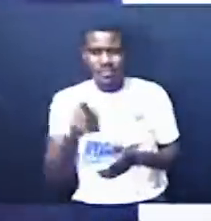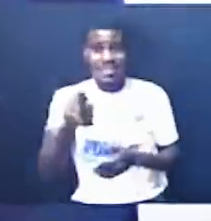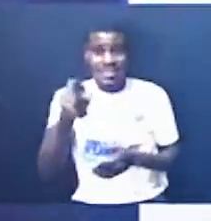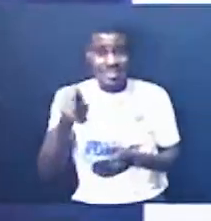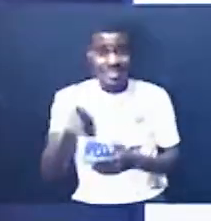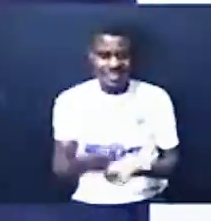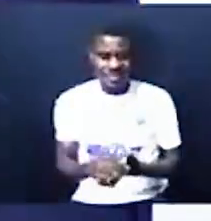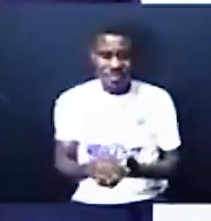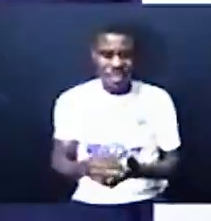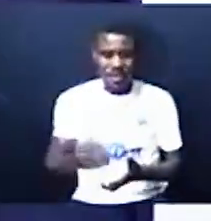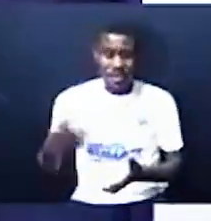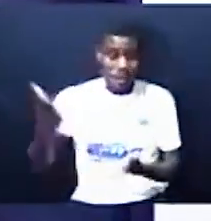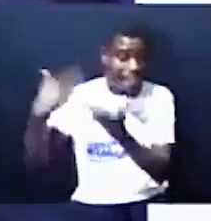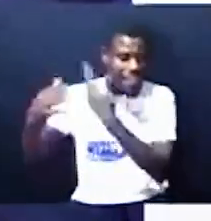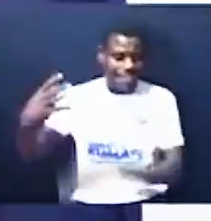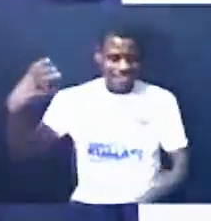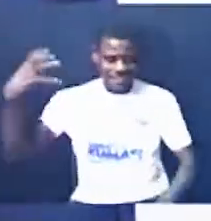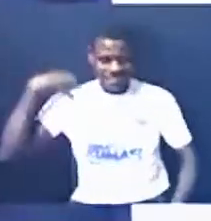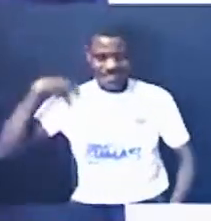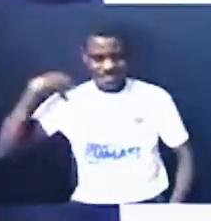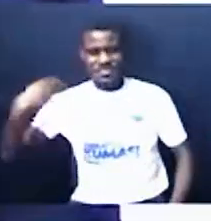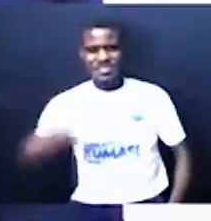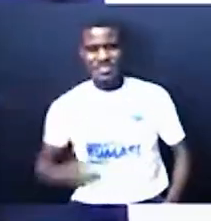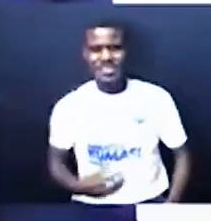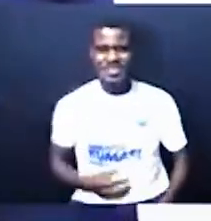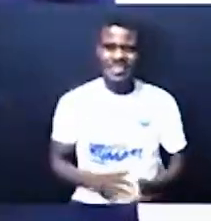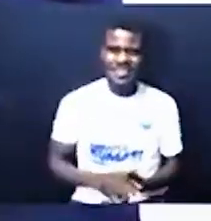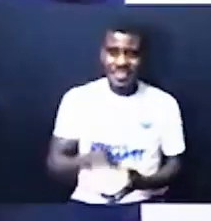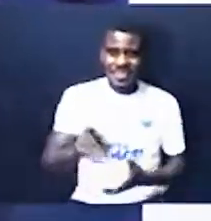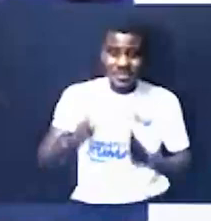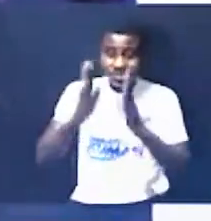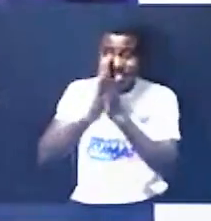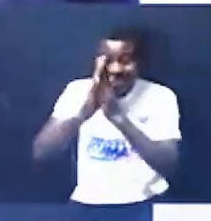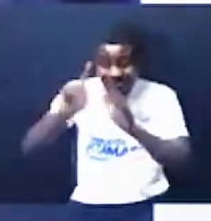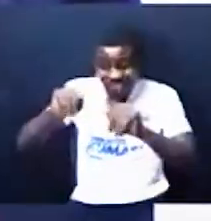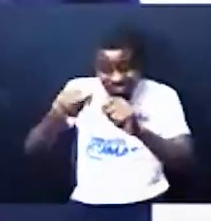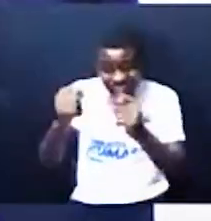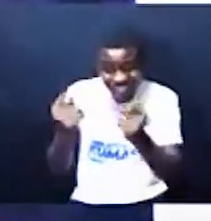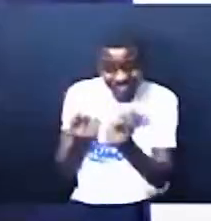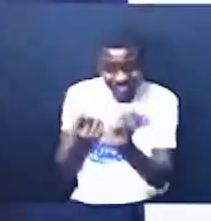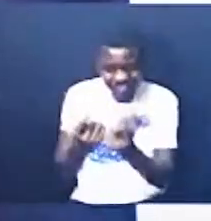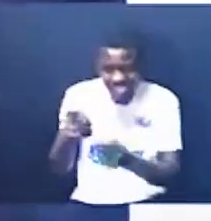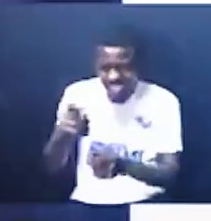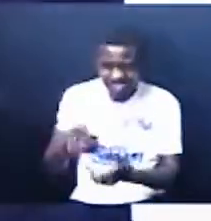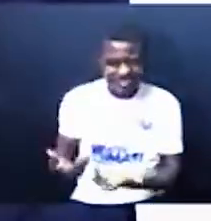champion. On the prayer team, I was far away schooling